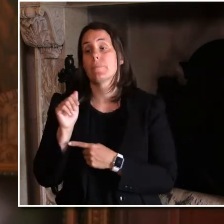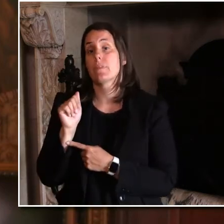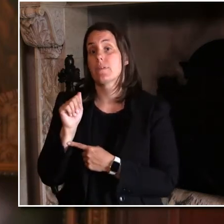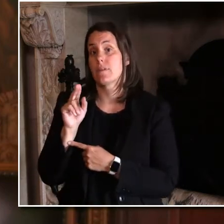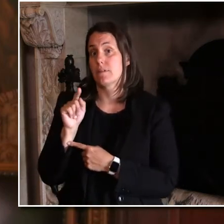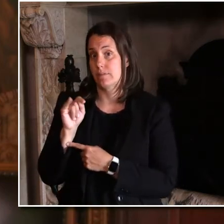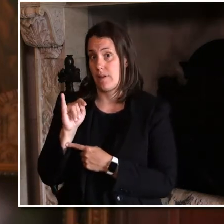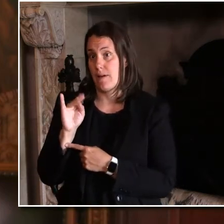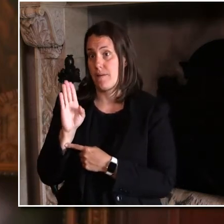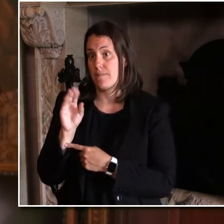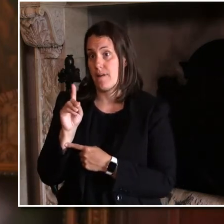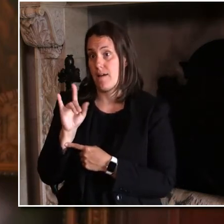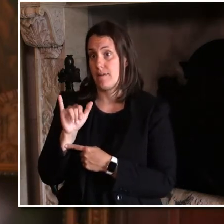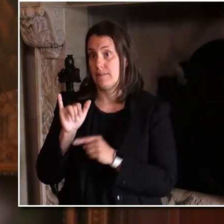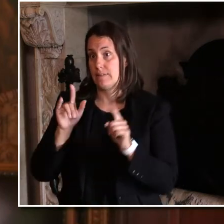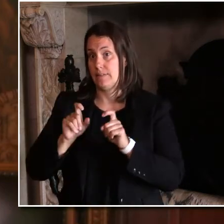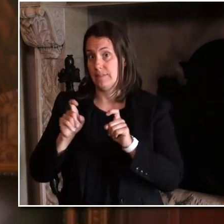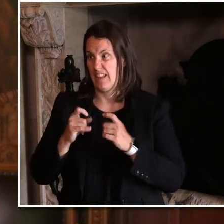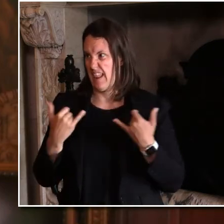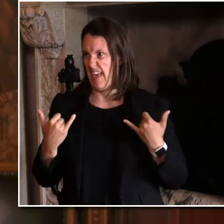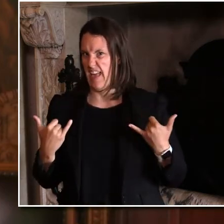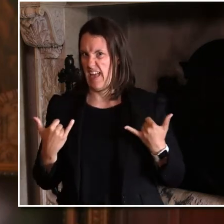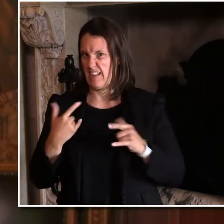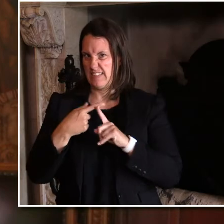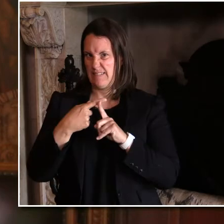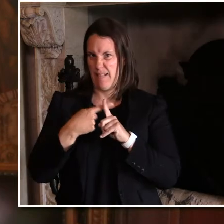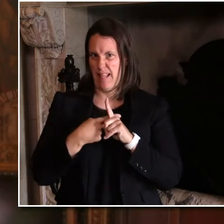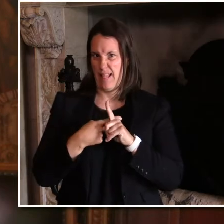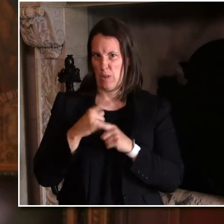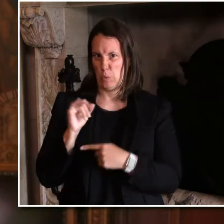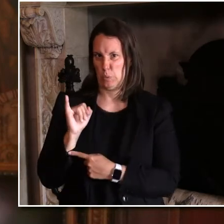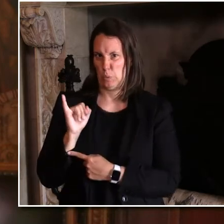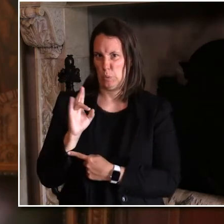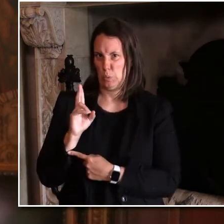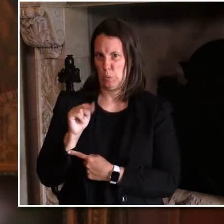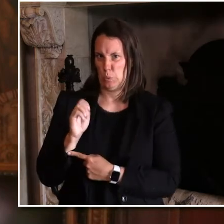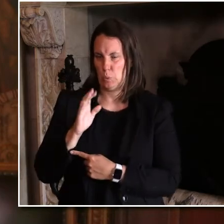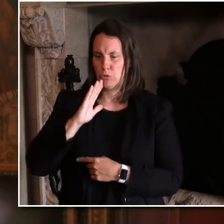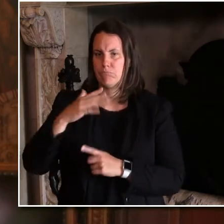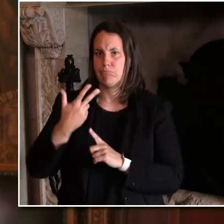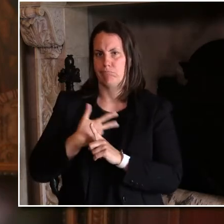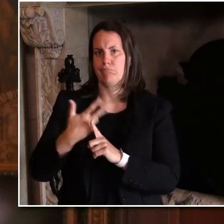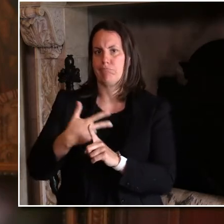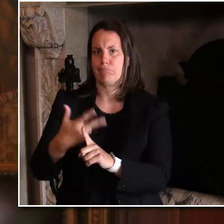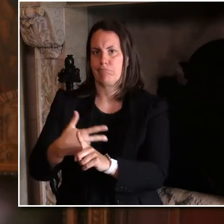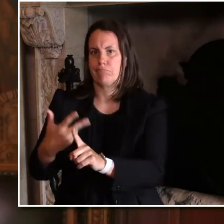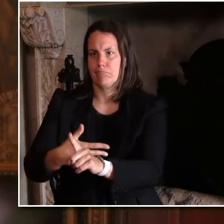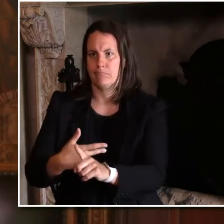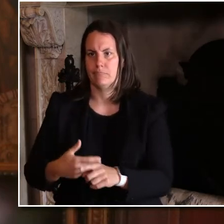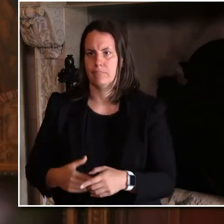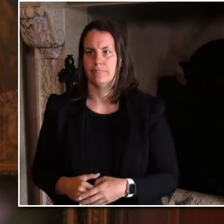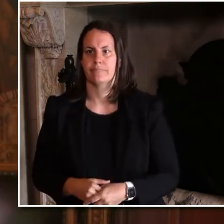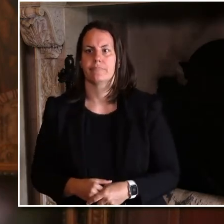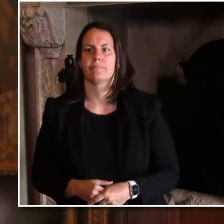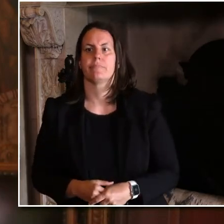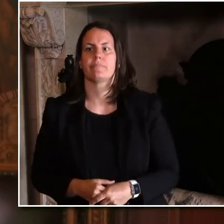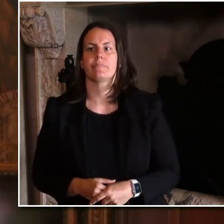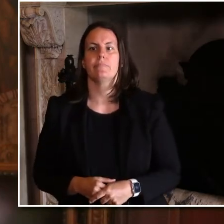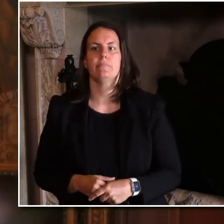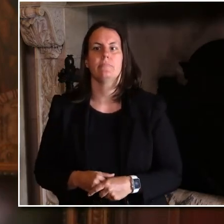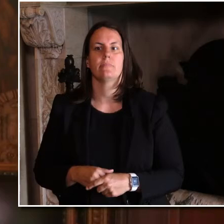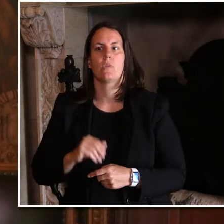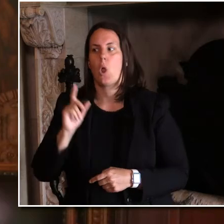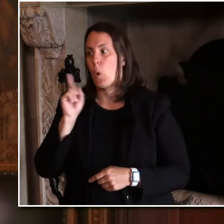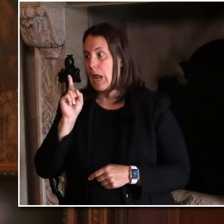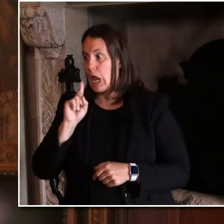this month for the next several months. I don't know the order in which the specimen collection people will be contacted in the